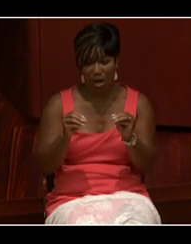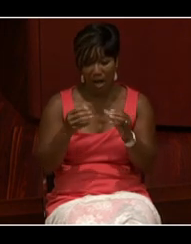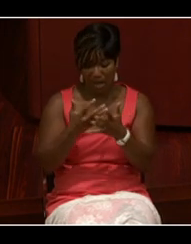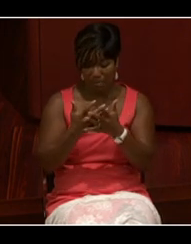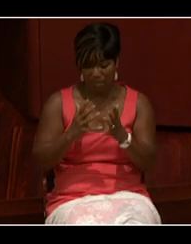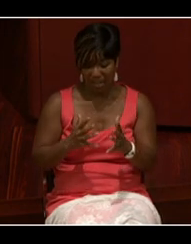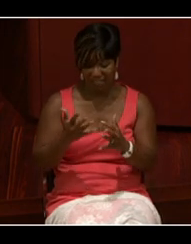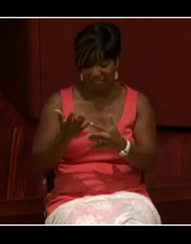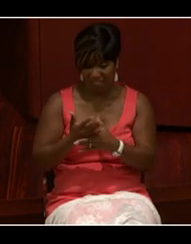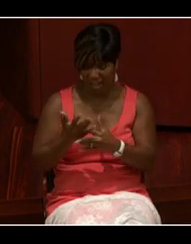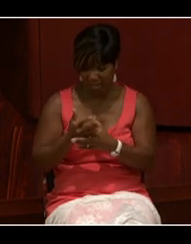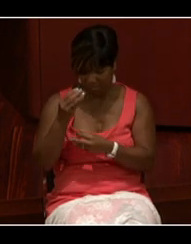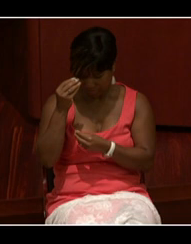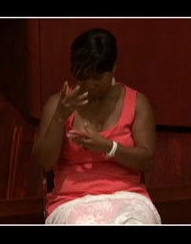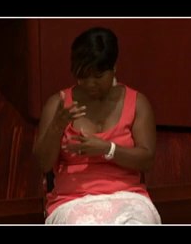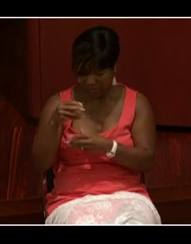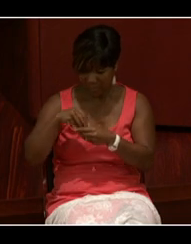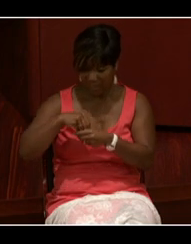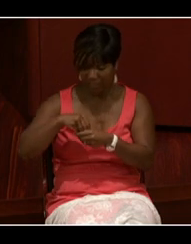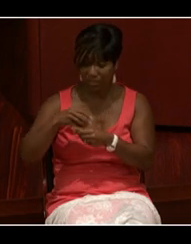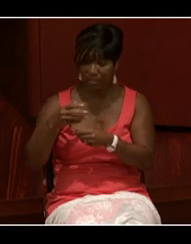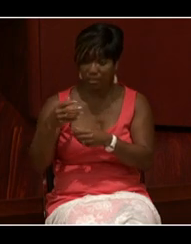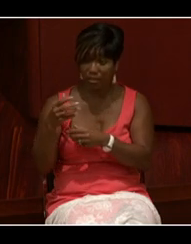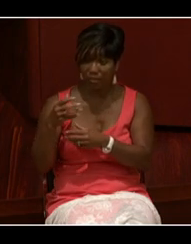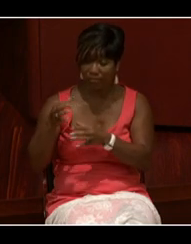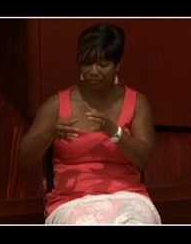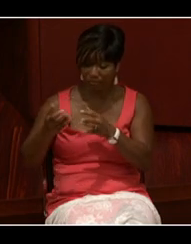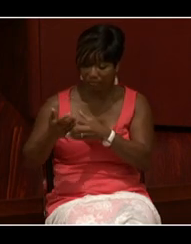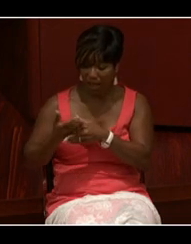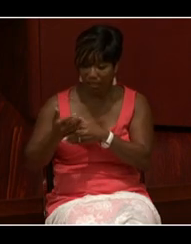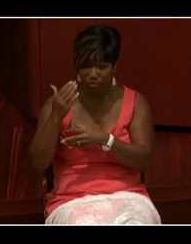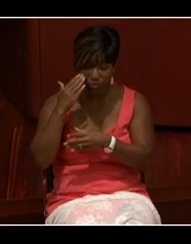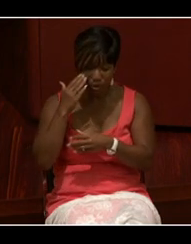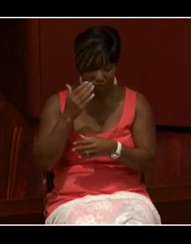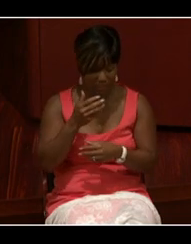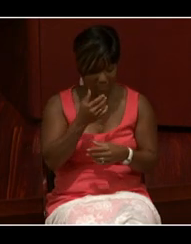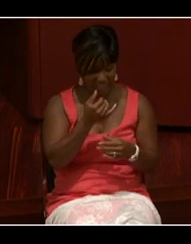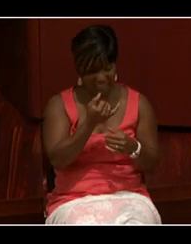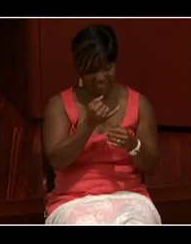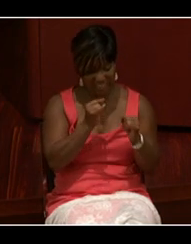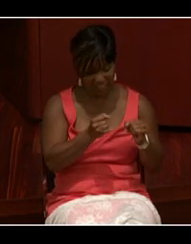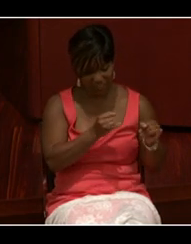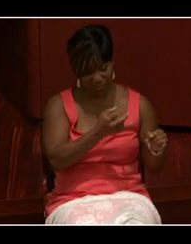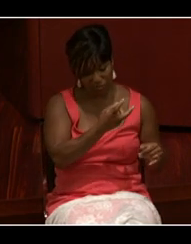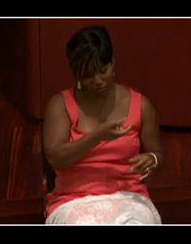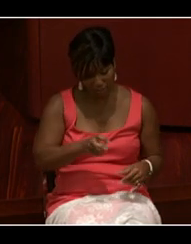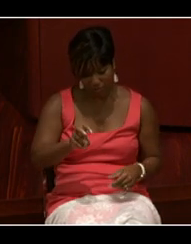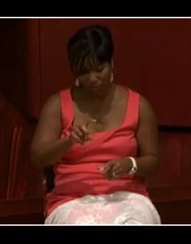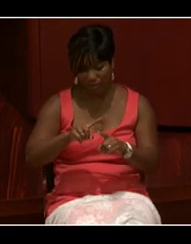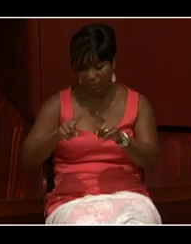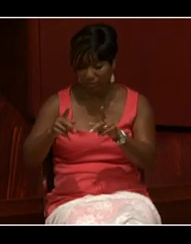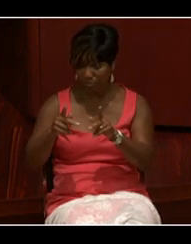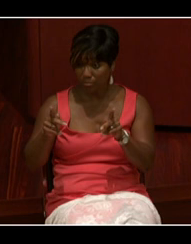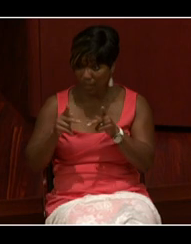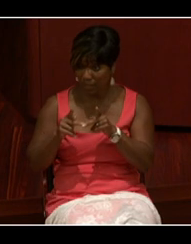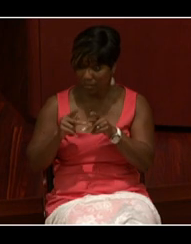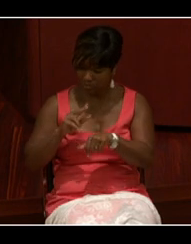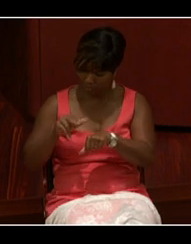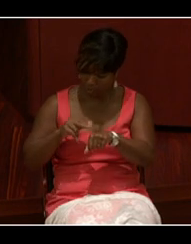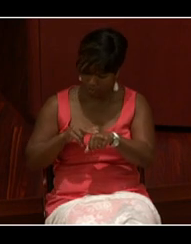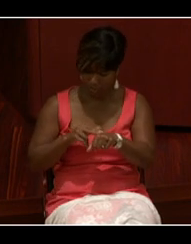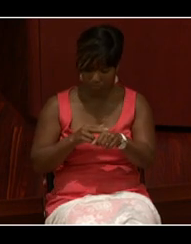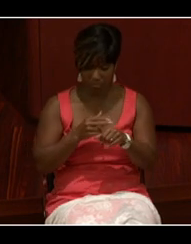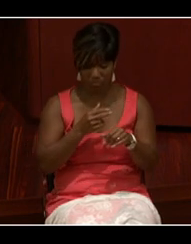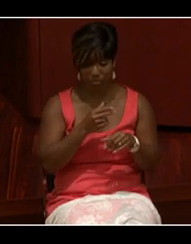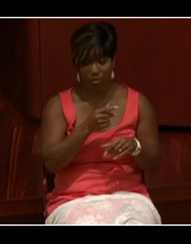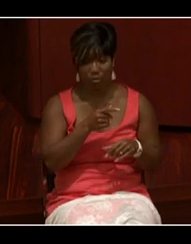the holdings, or very little beyond a note that an inmate was transferred to another institution. Normally, when inmates were transferred,